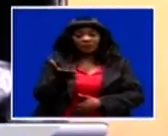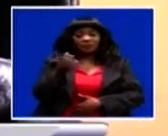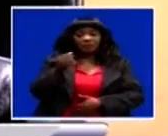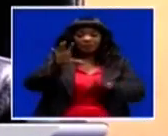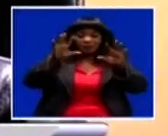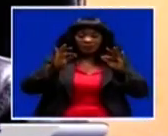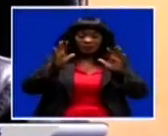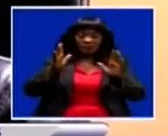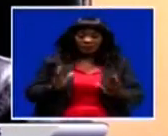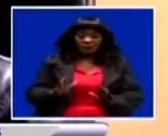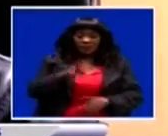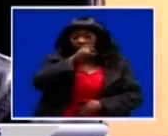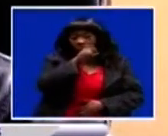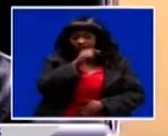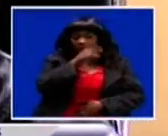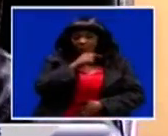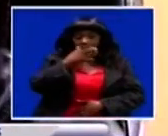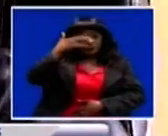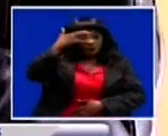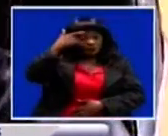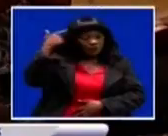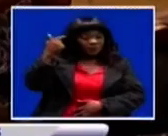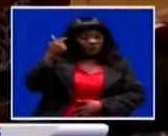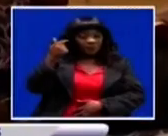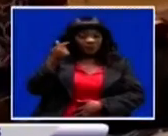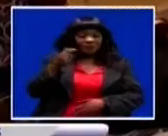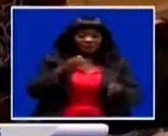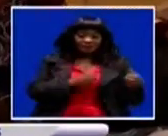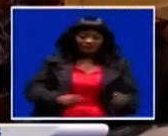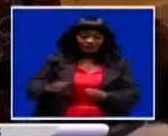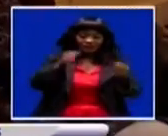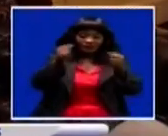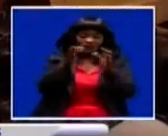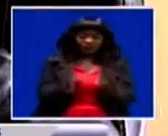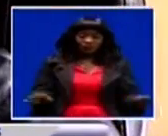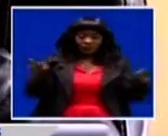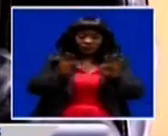Livingstone because of its strategic importance and also just to